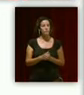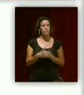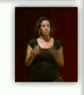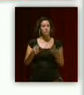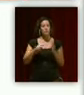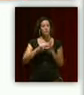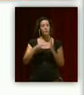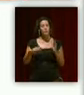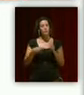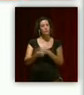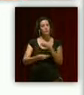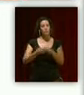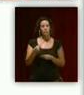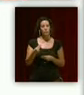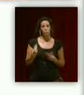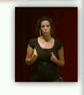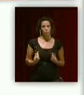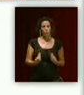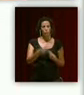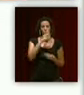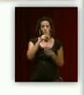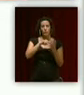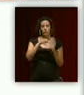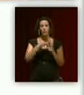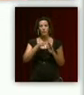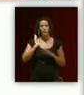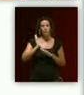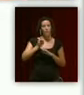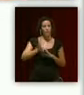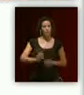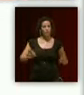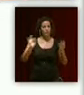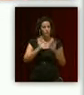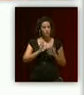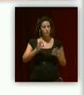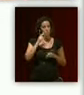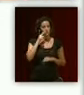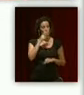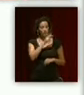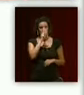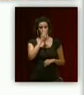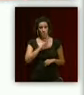In order to guarantee this, we use EEGs.